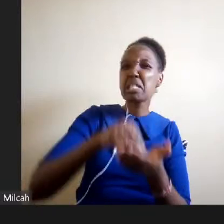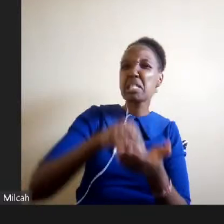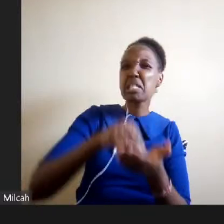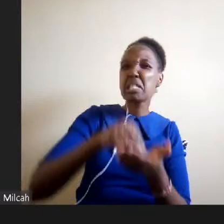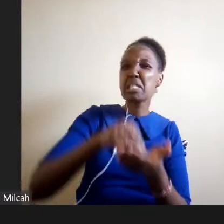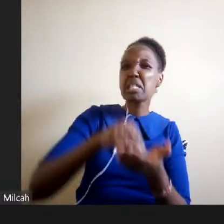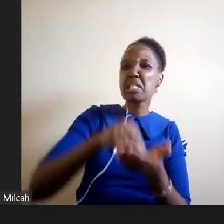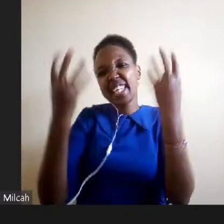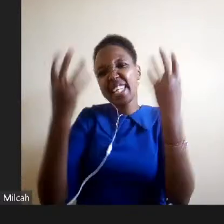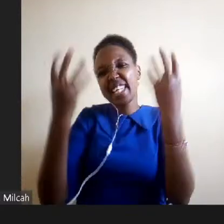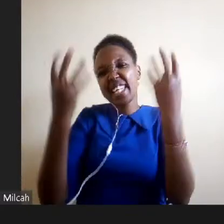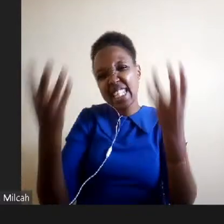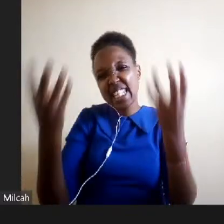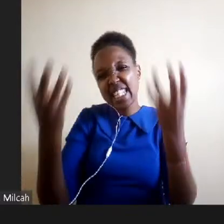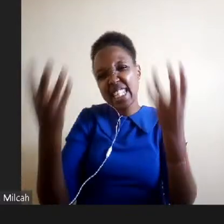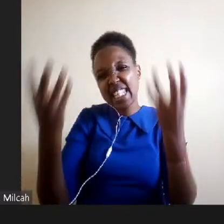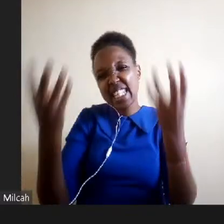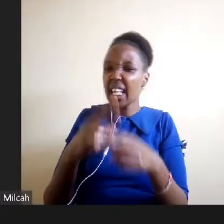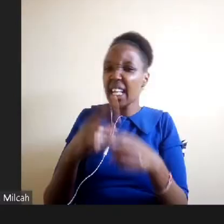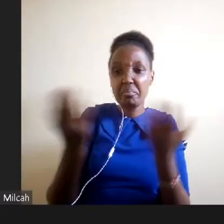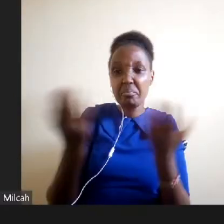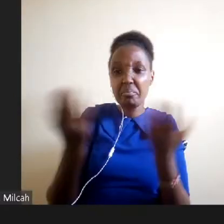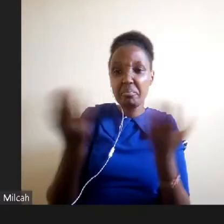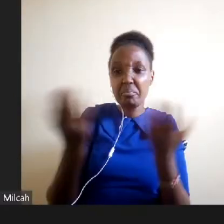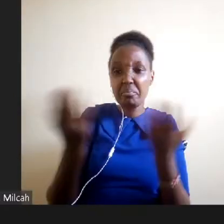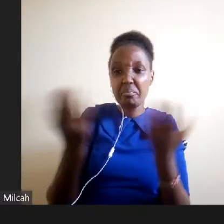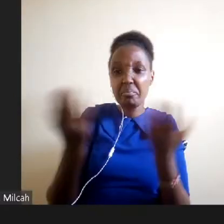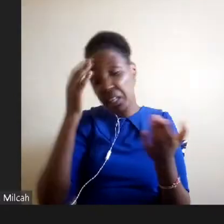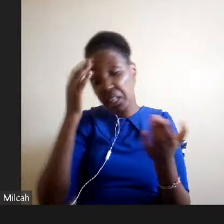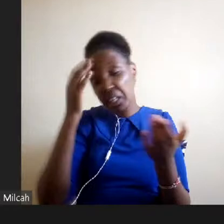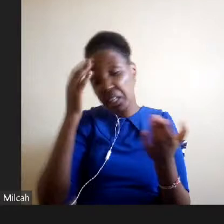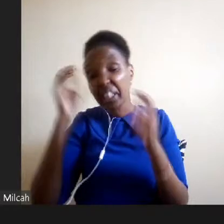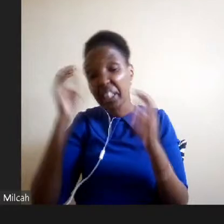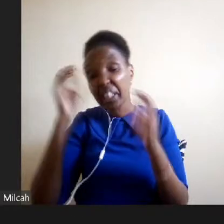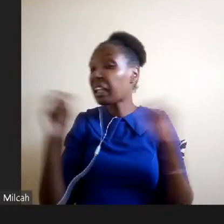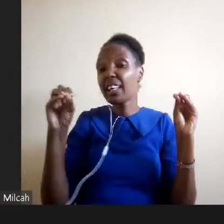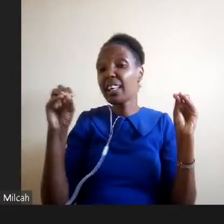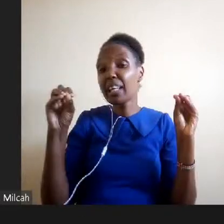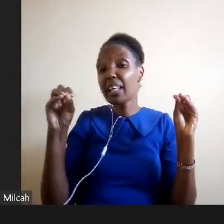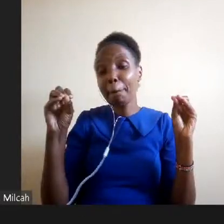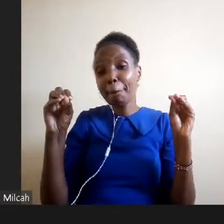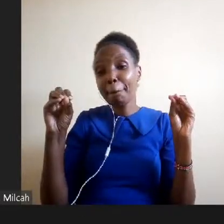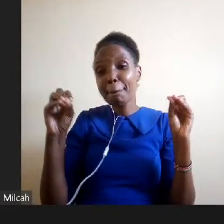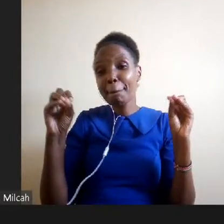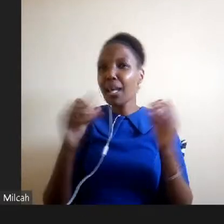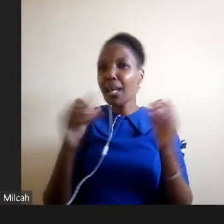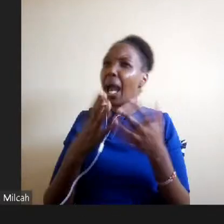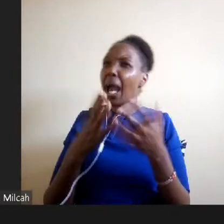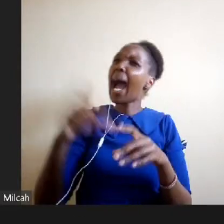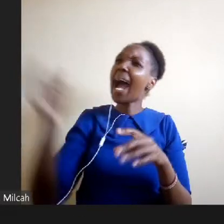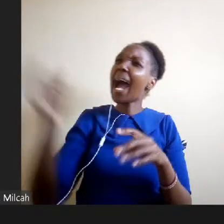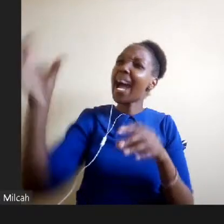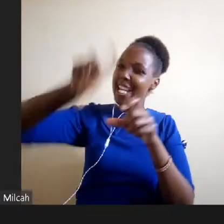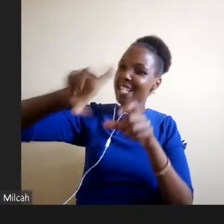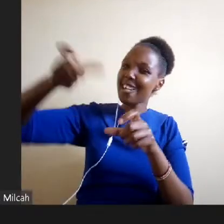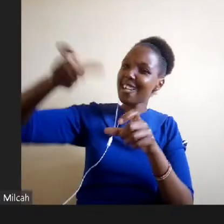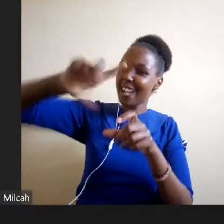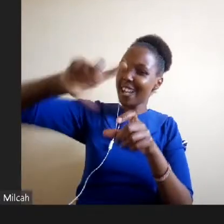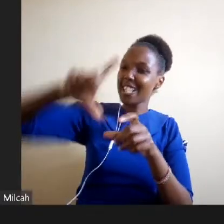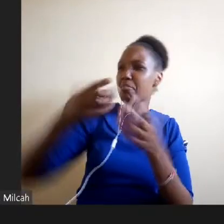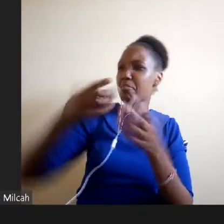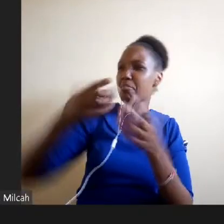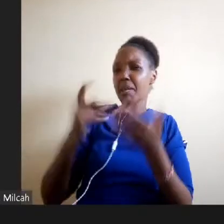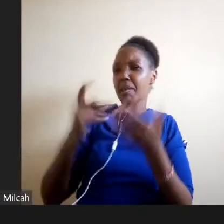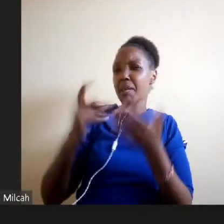as passwords because that is the name that you can't forget easily. But add some numbers or some special characters, and then try and see if you can put at